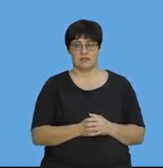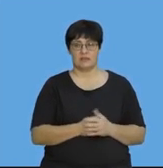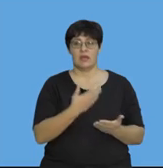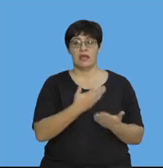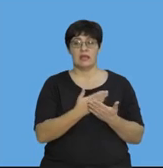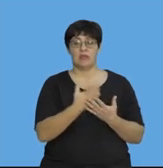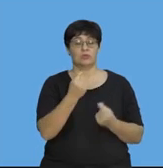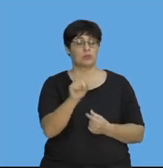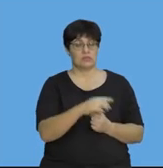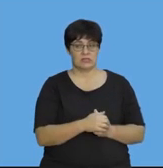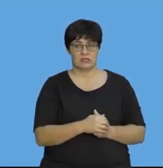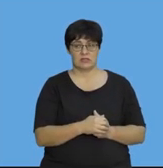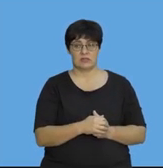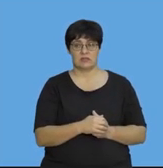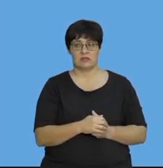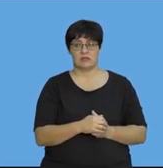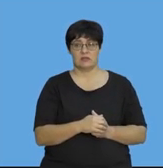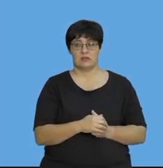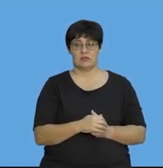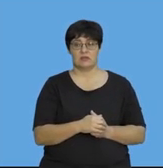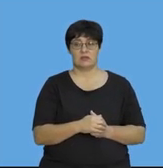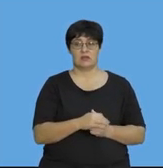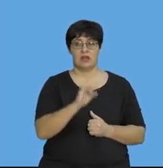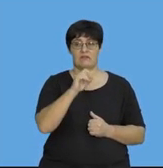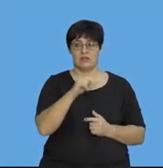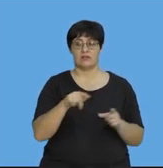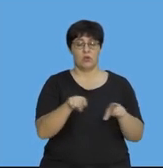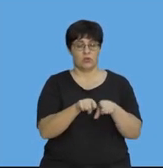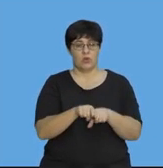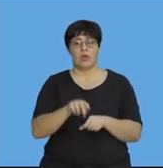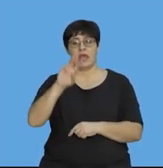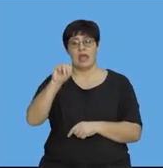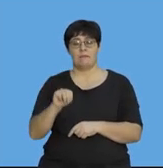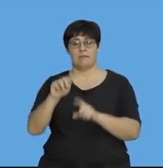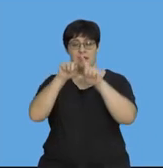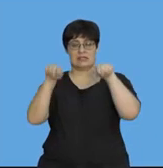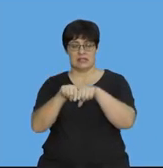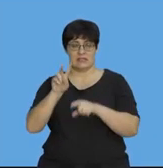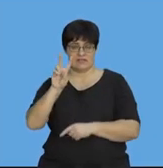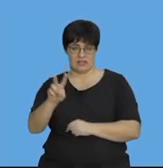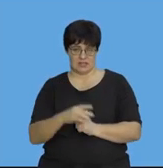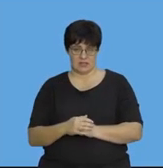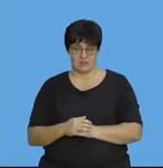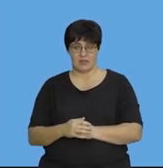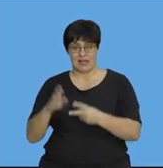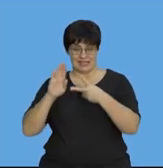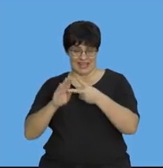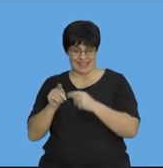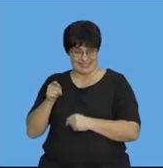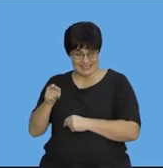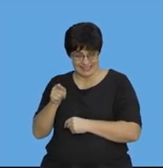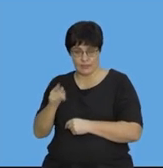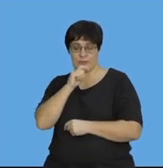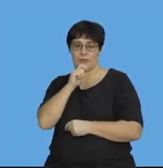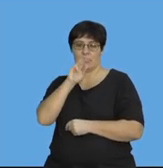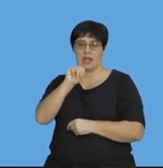but what I can do is remember that impulse is M delta V. So I'm using the second